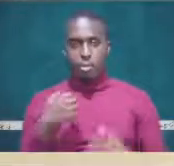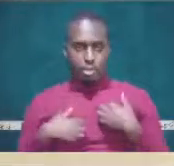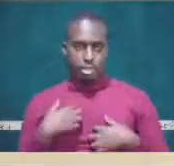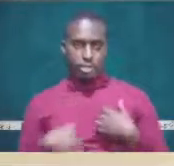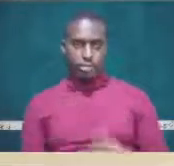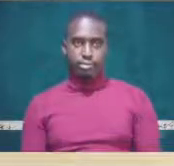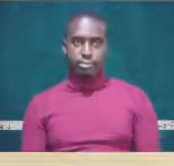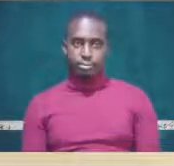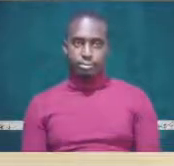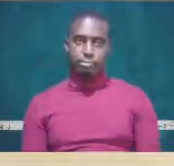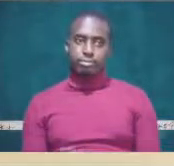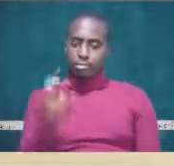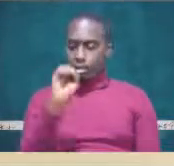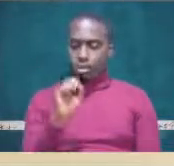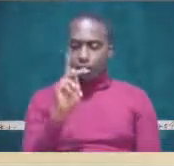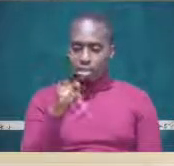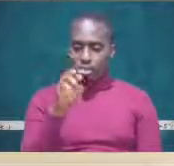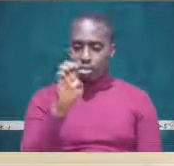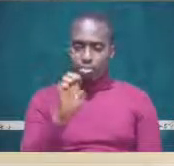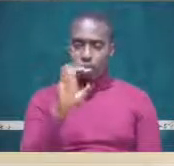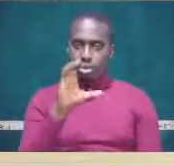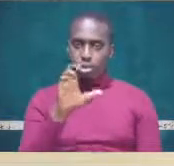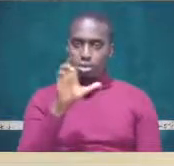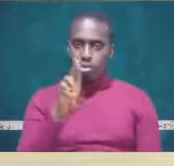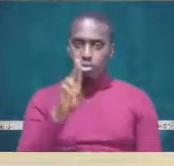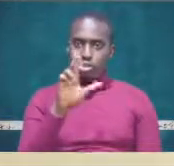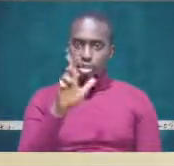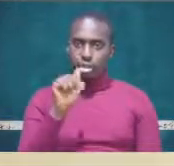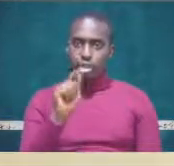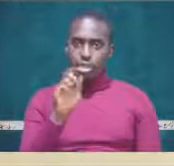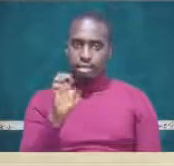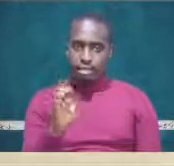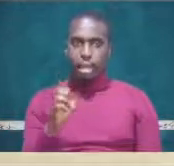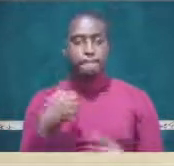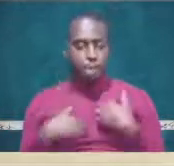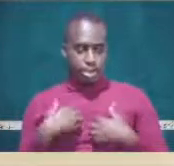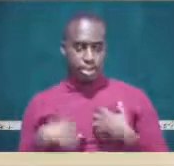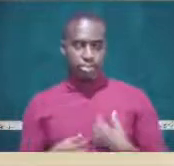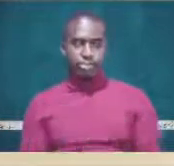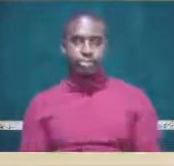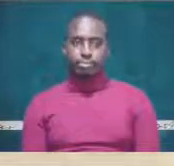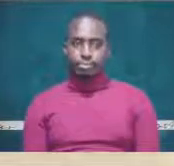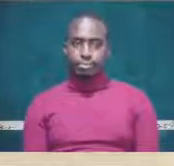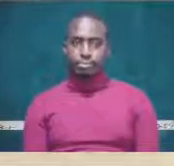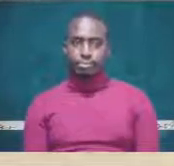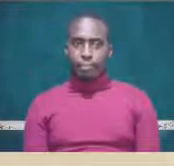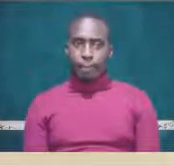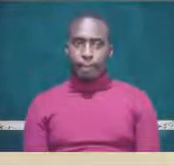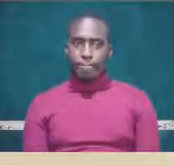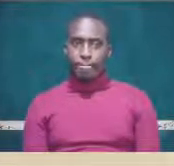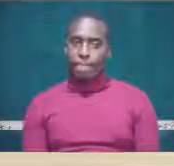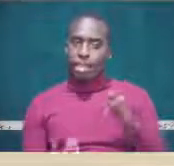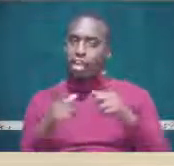speculate, speculation motive, the speculation motive. To speculate,